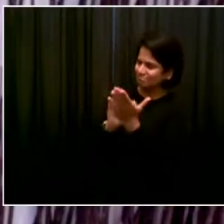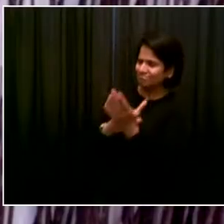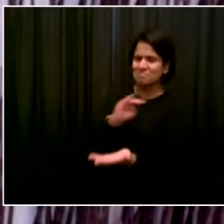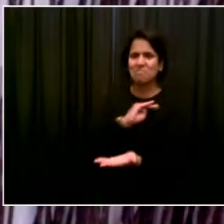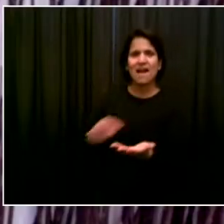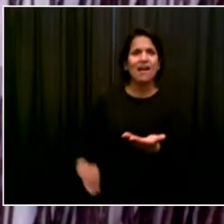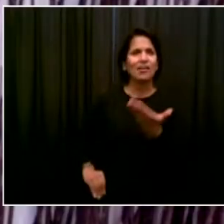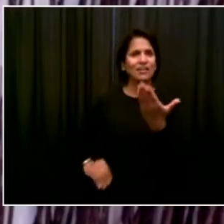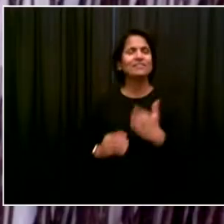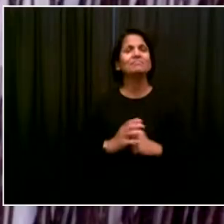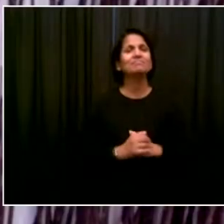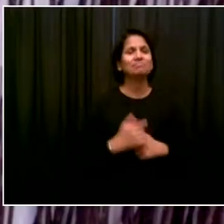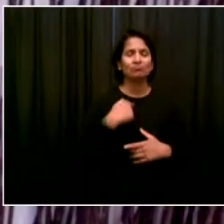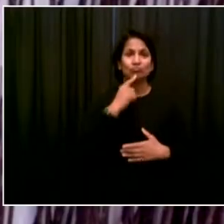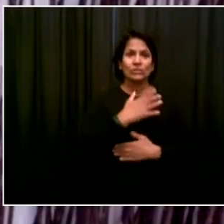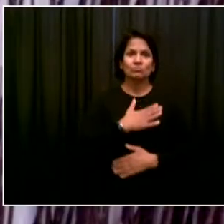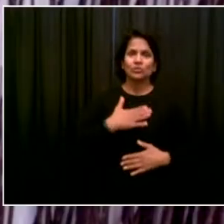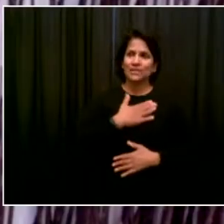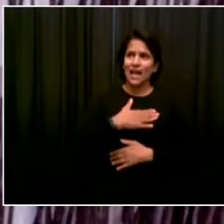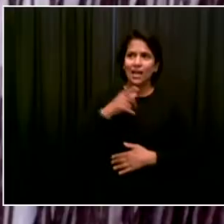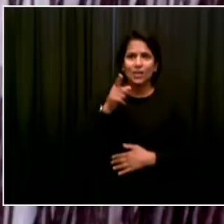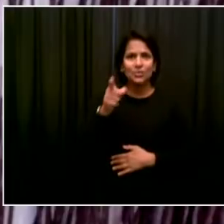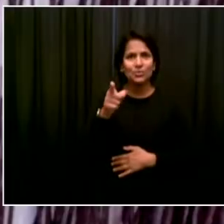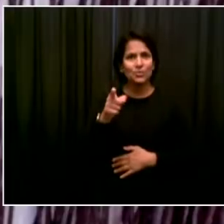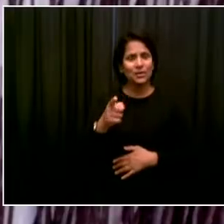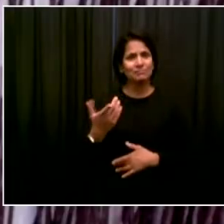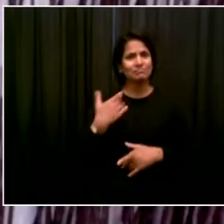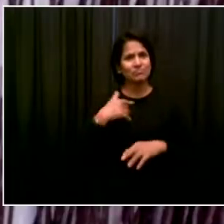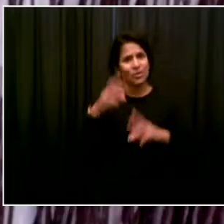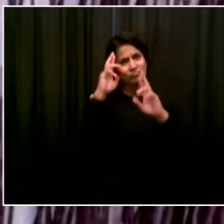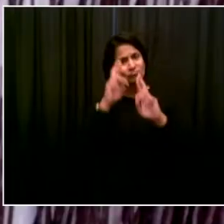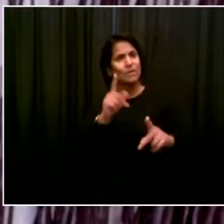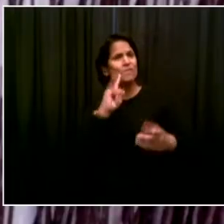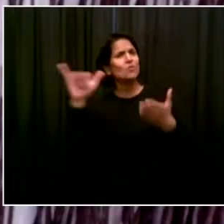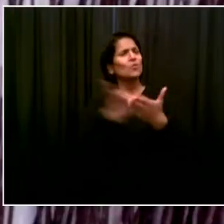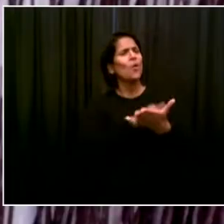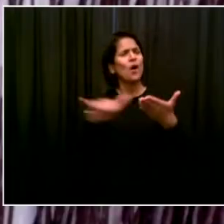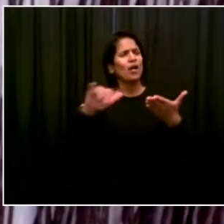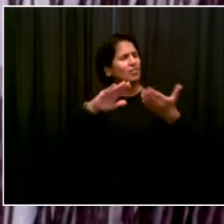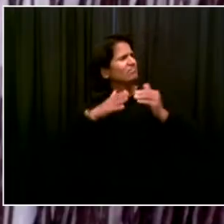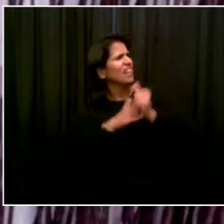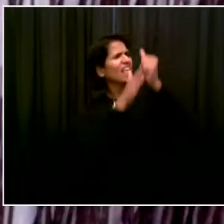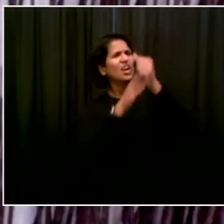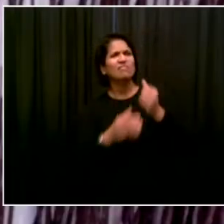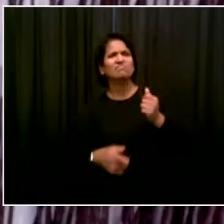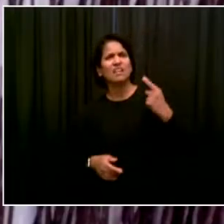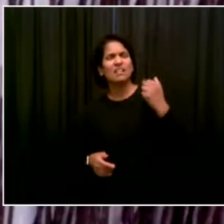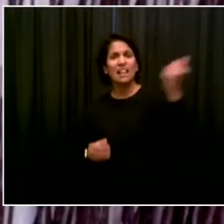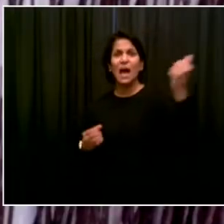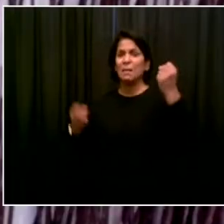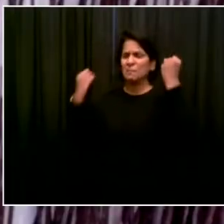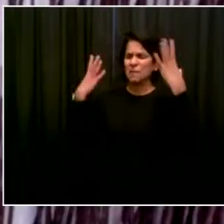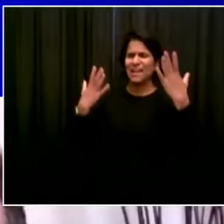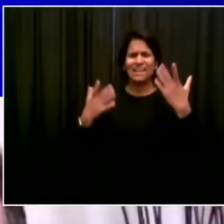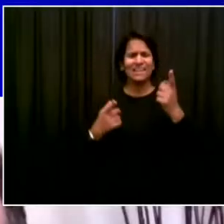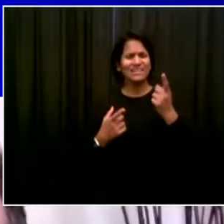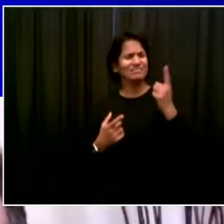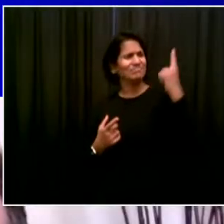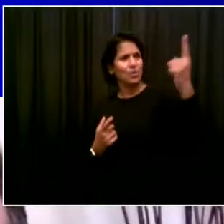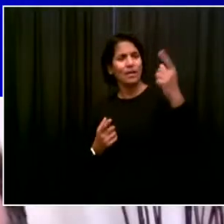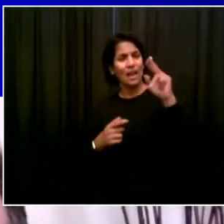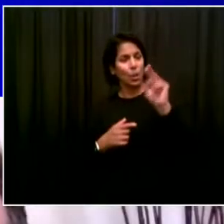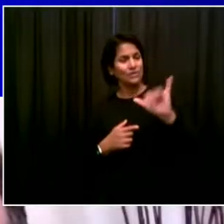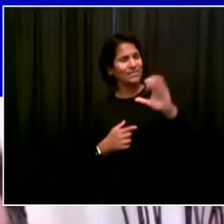grateful that New York City continues to be ahead of much of the country in battling back this pandemic. Thank you so much. Thank you so